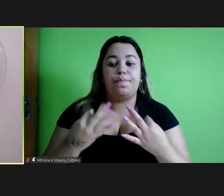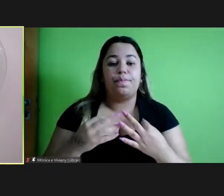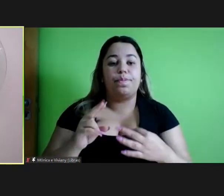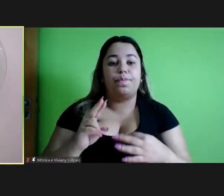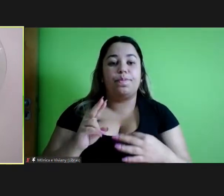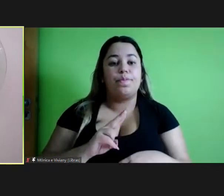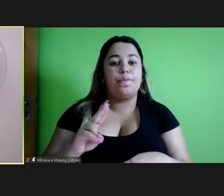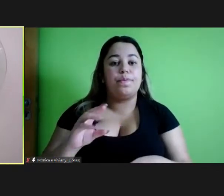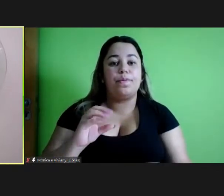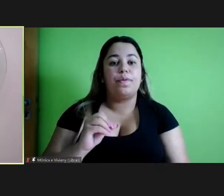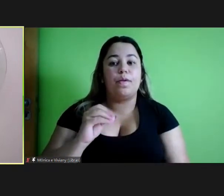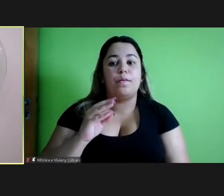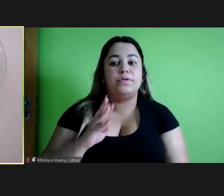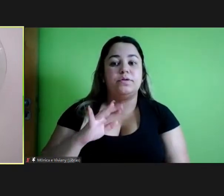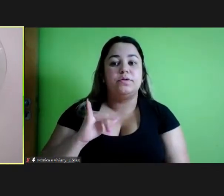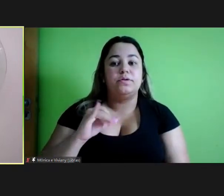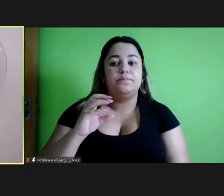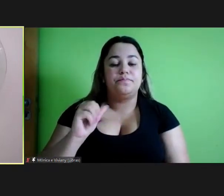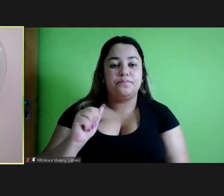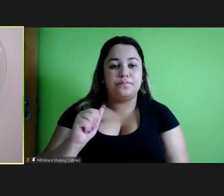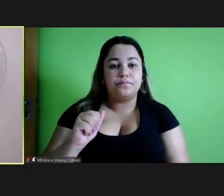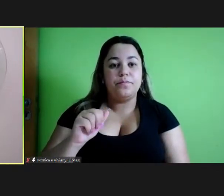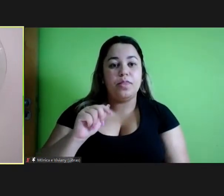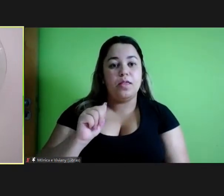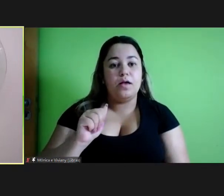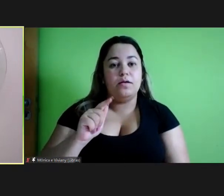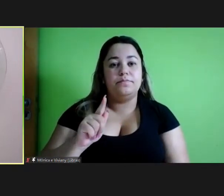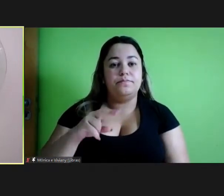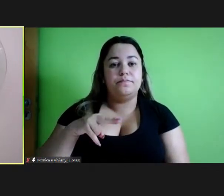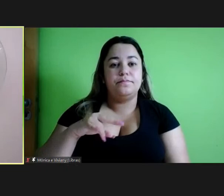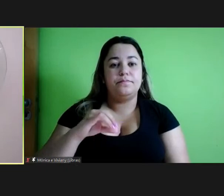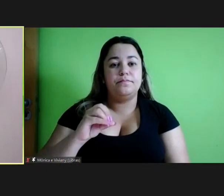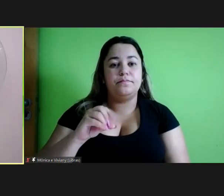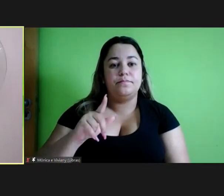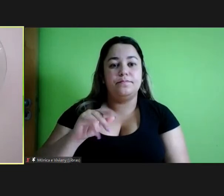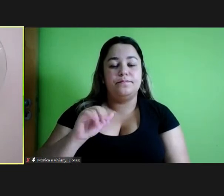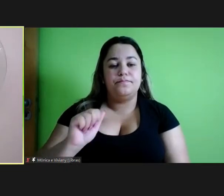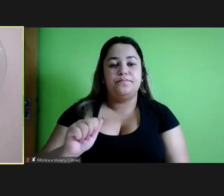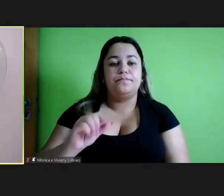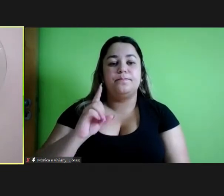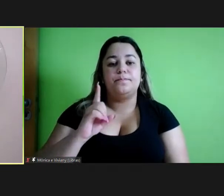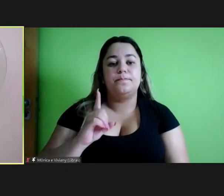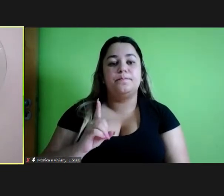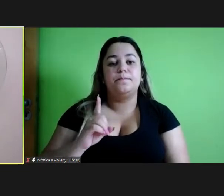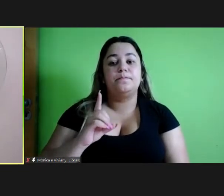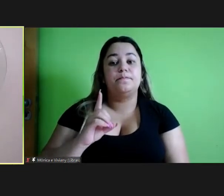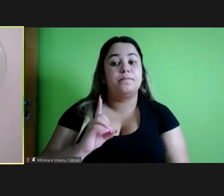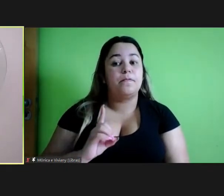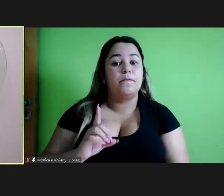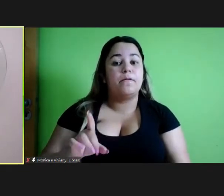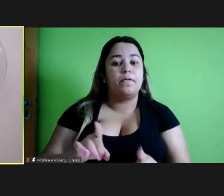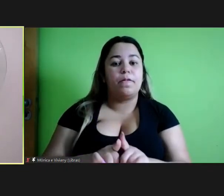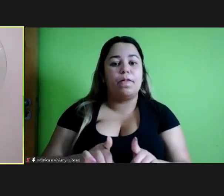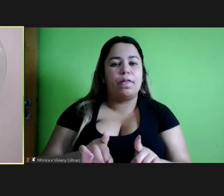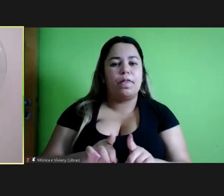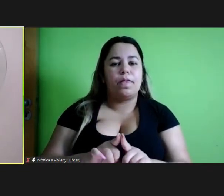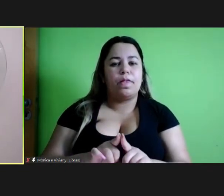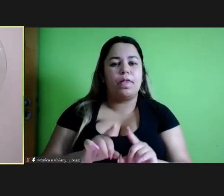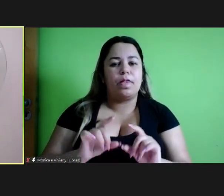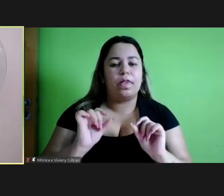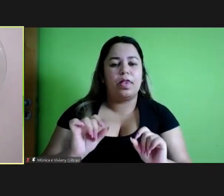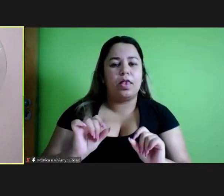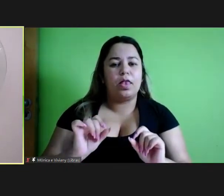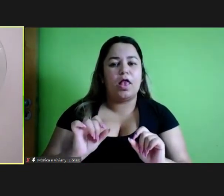healthcare and working in obstetrician in the University of Dalhousie, and